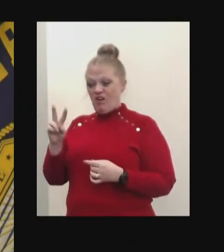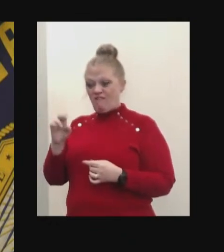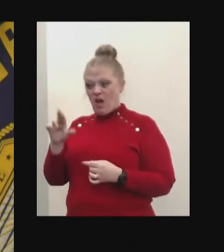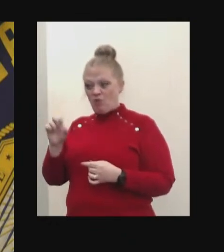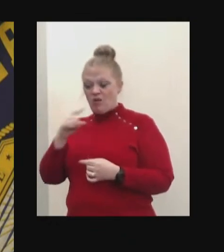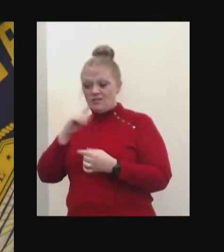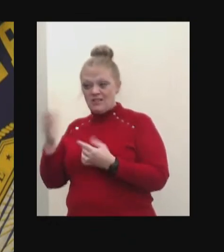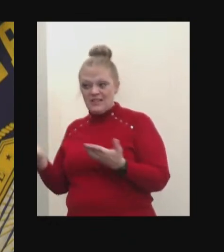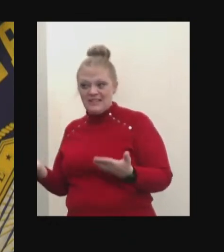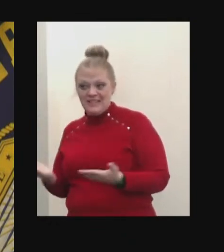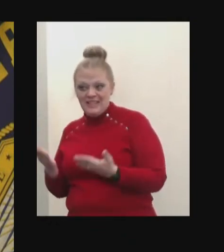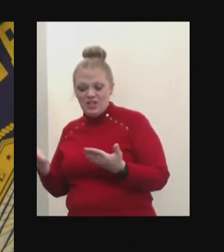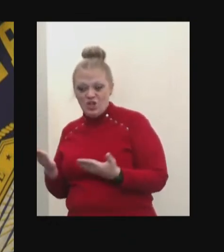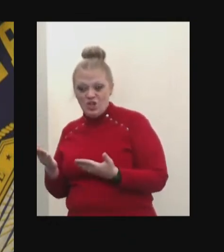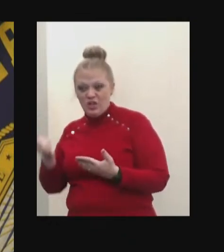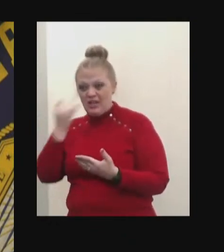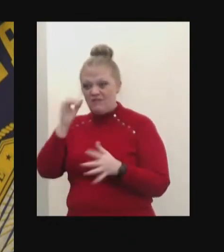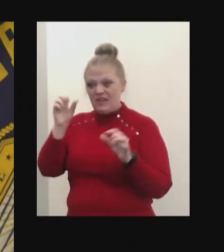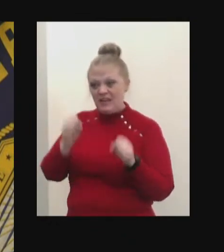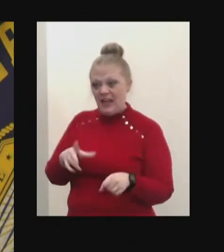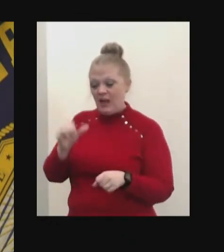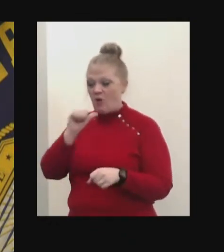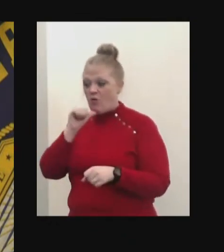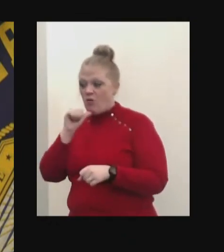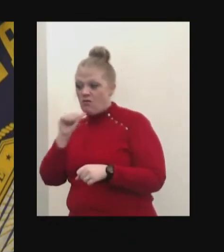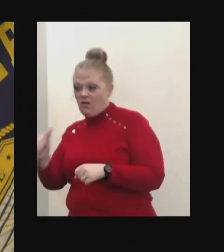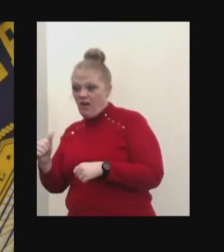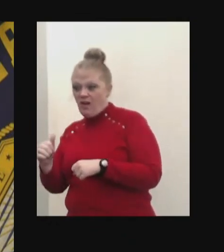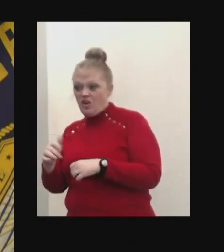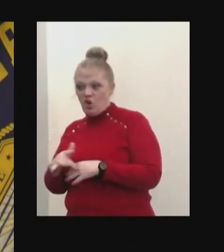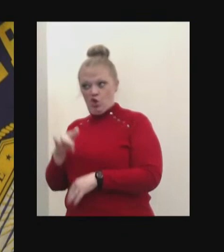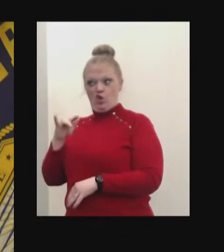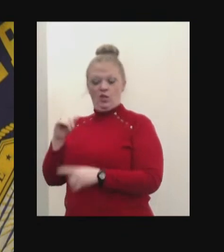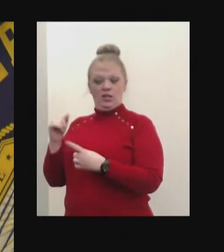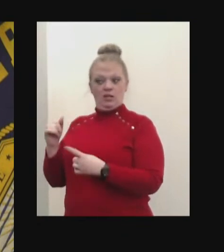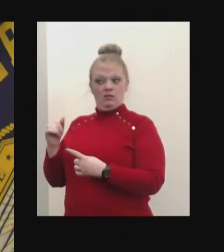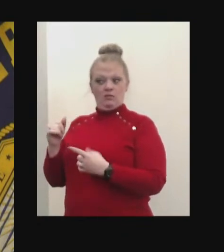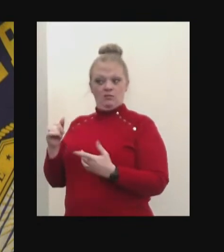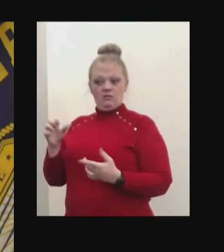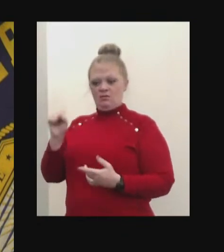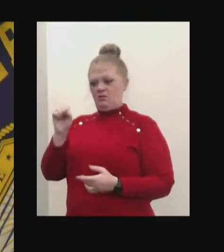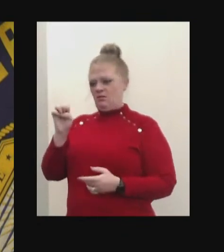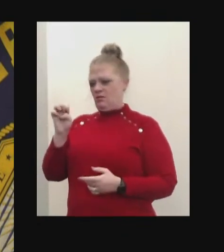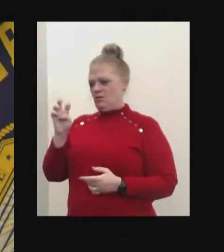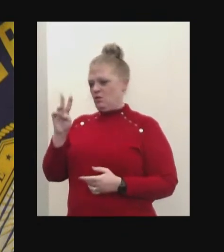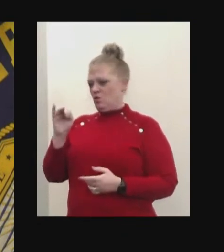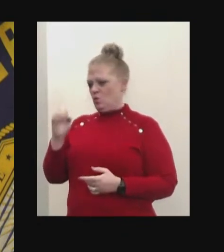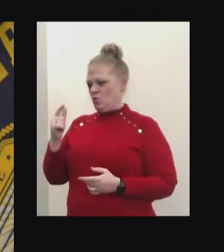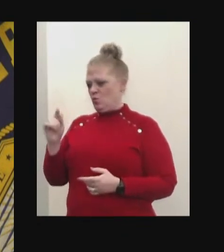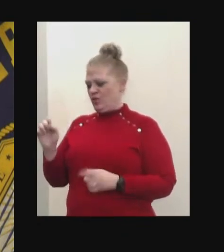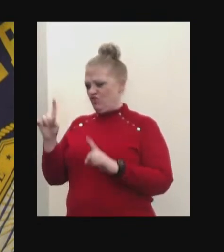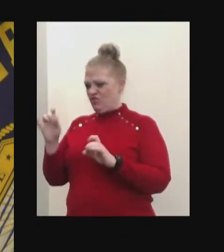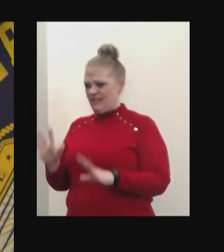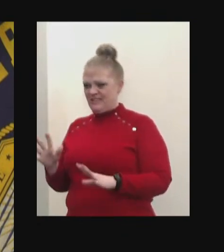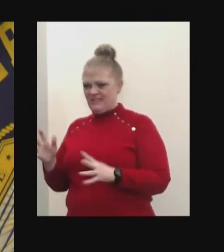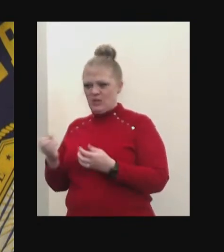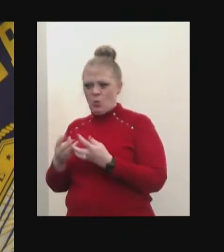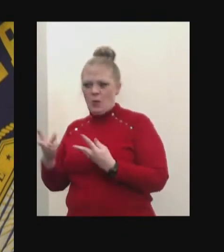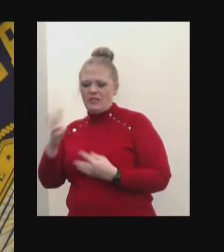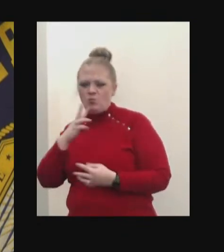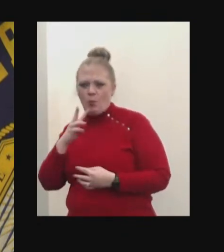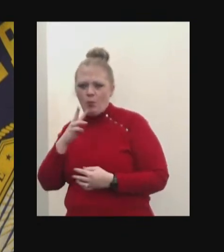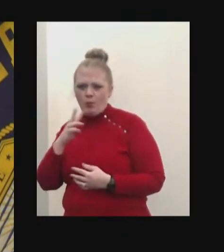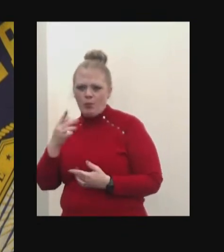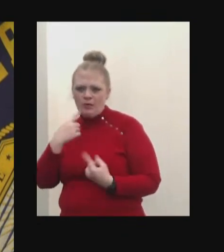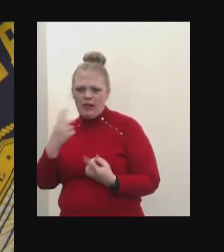it can or cannot give you an early jump on that? What is sewage testing or wastewater testing telling you about what's